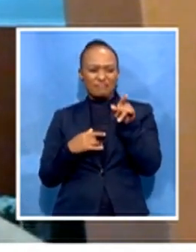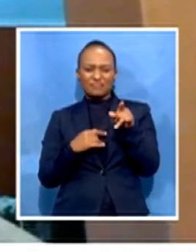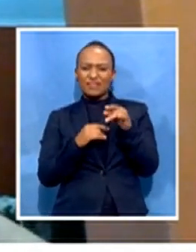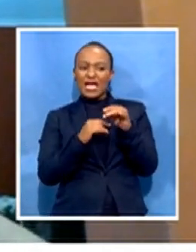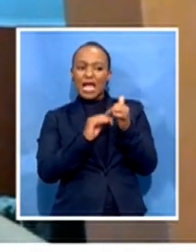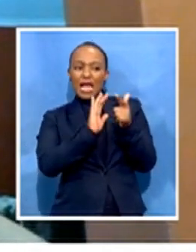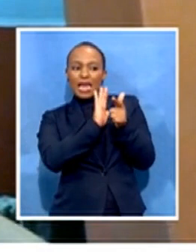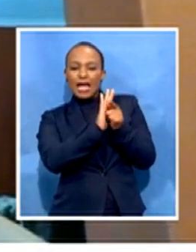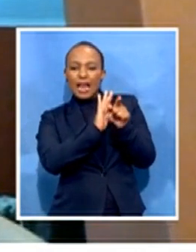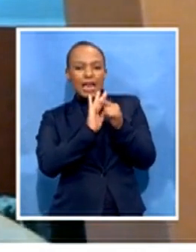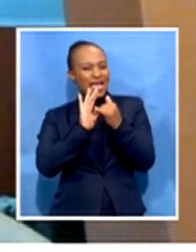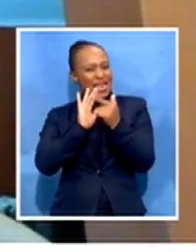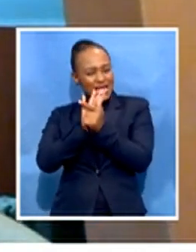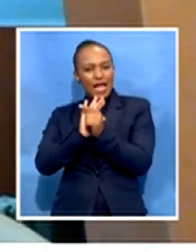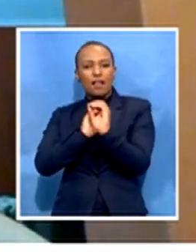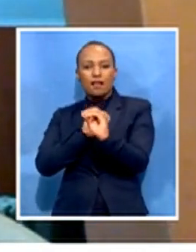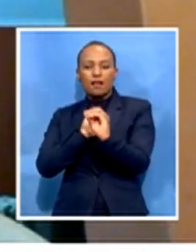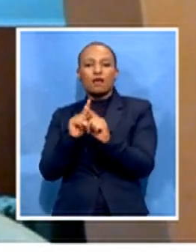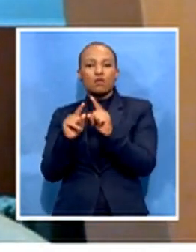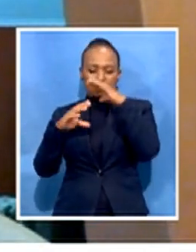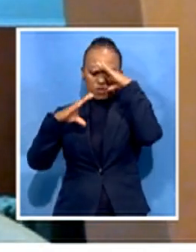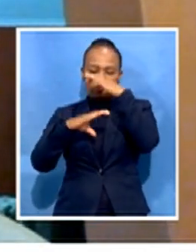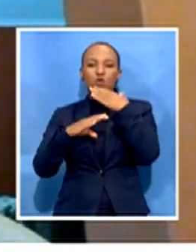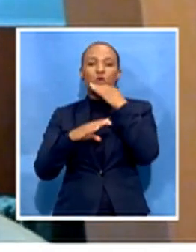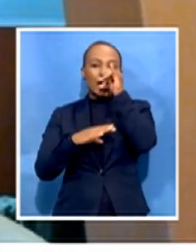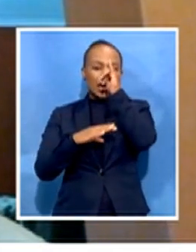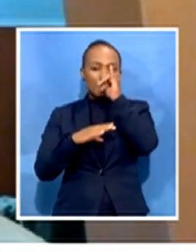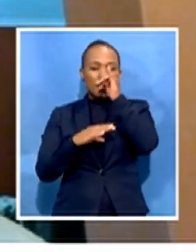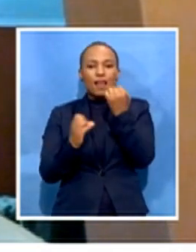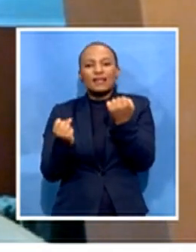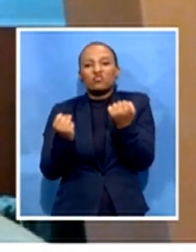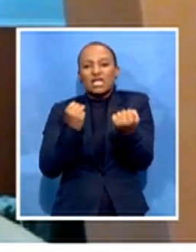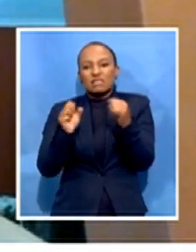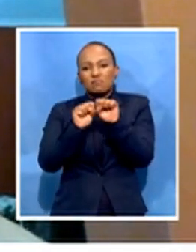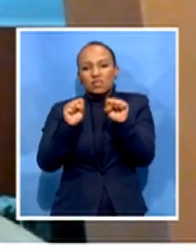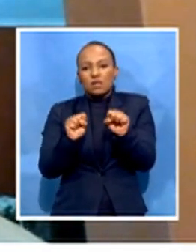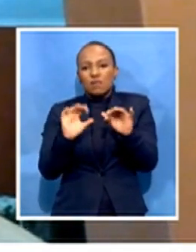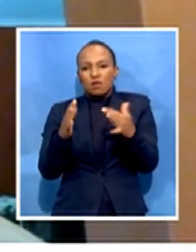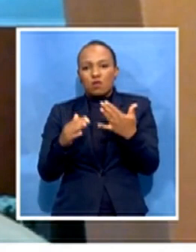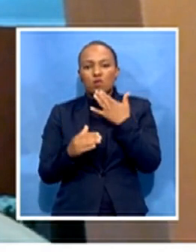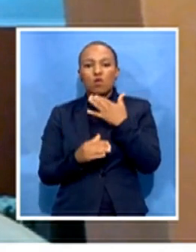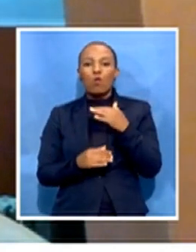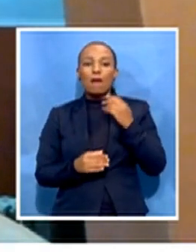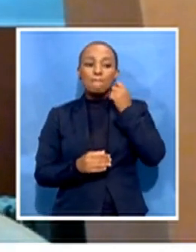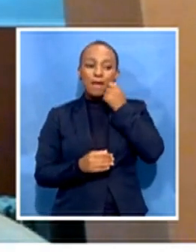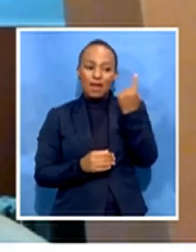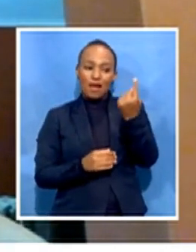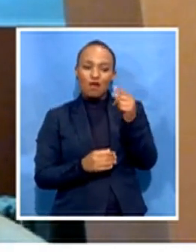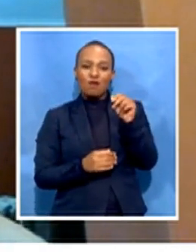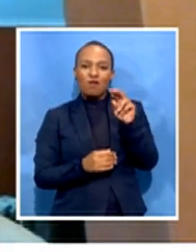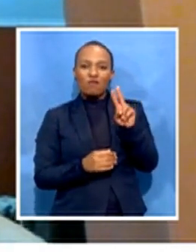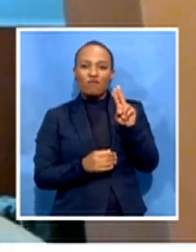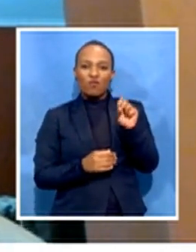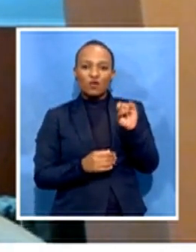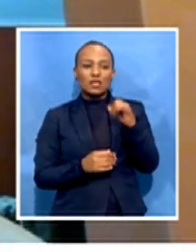our existing criminal justice system. Busi, I'd like, as the only female on the panelist, I'm going to be biased toward you. I'd like to throw the ball